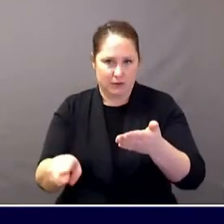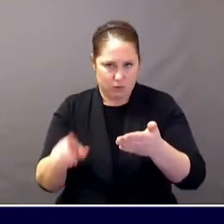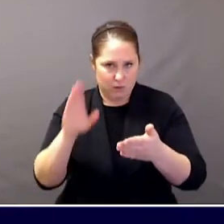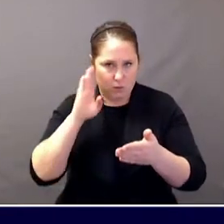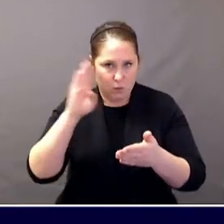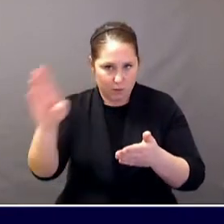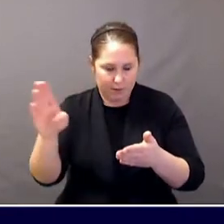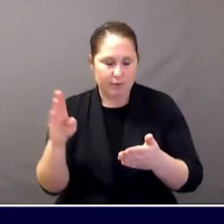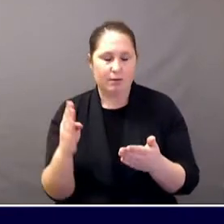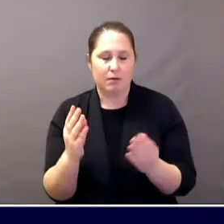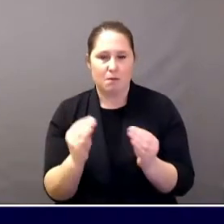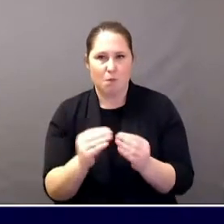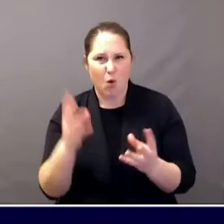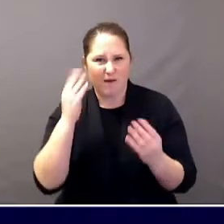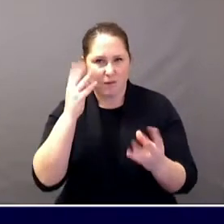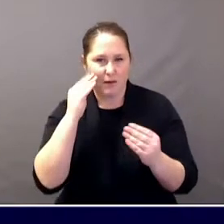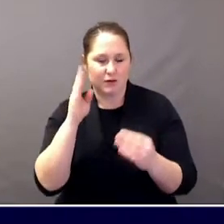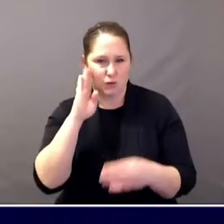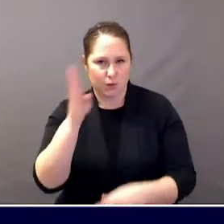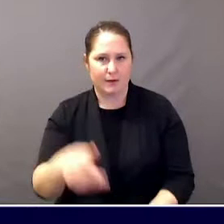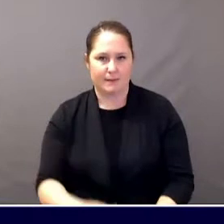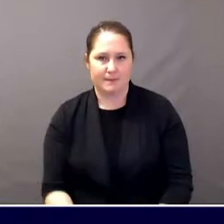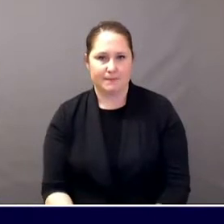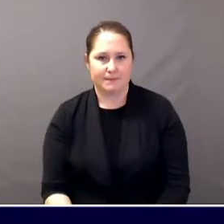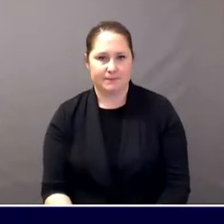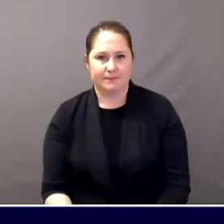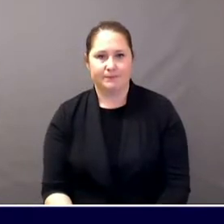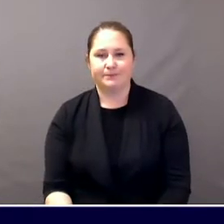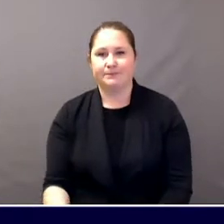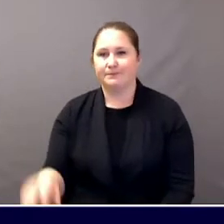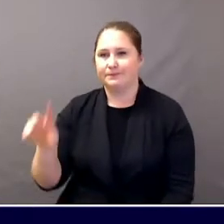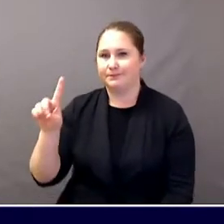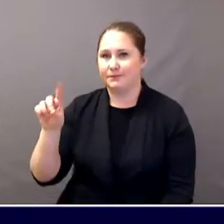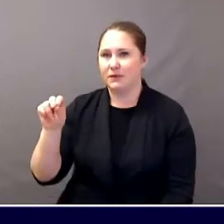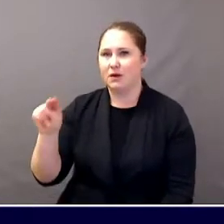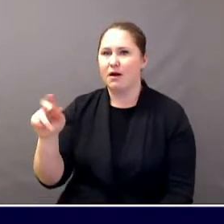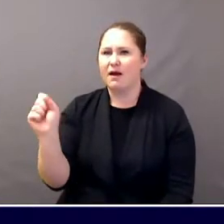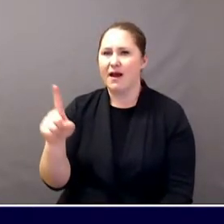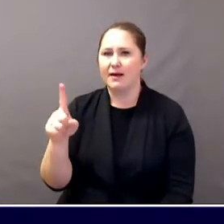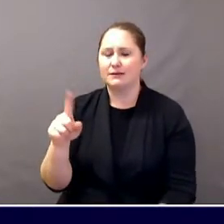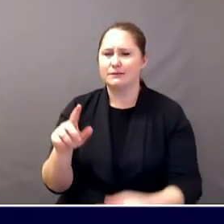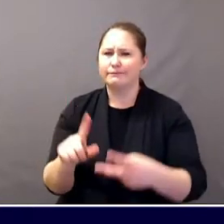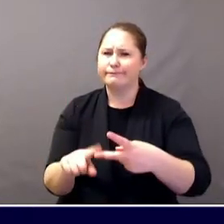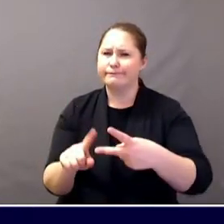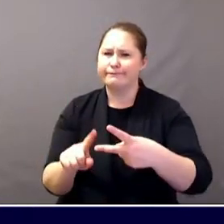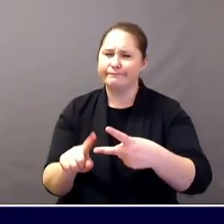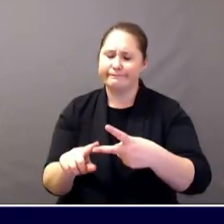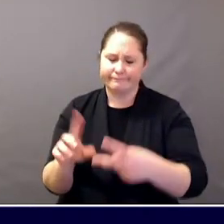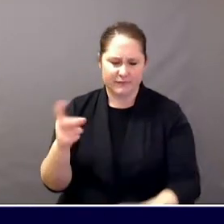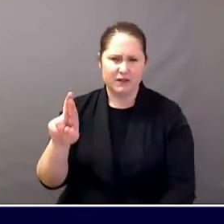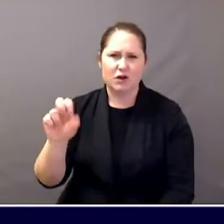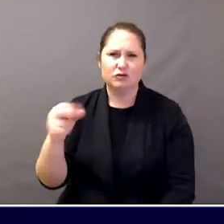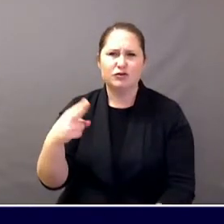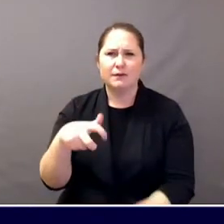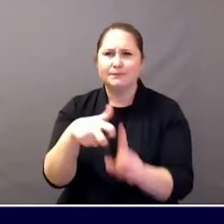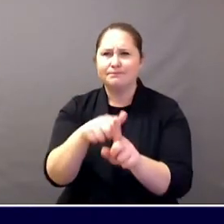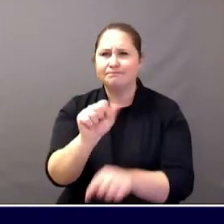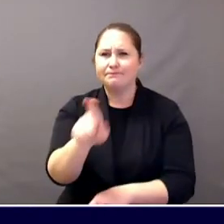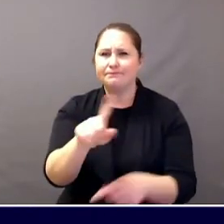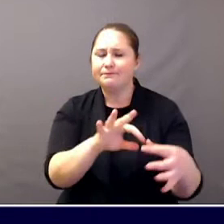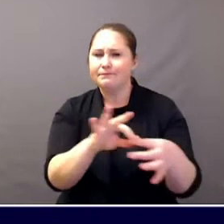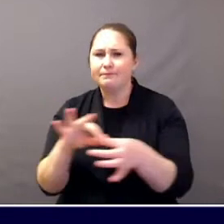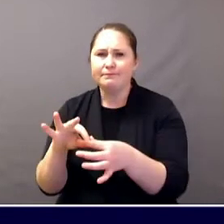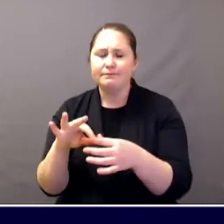those additional groups that the governor mentioned. And if I could ask one question of Dr. Shah, regarding the vaccination